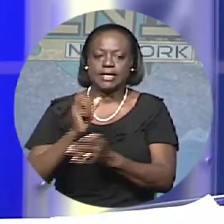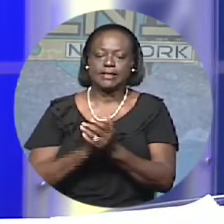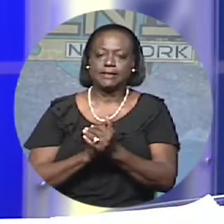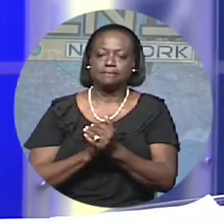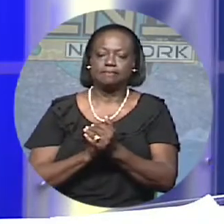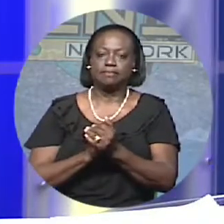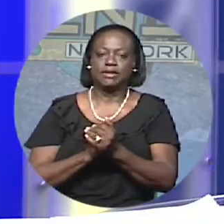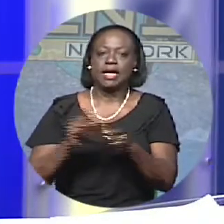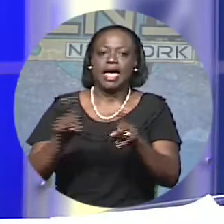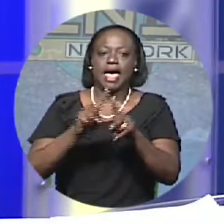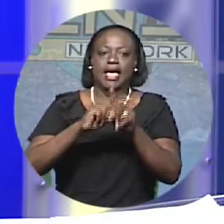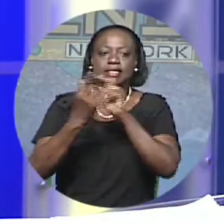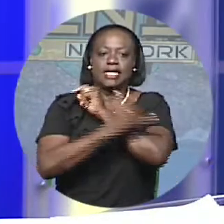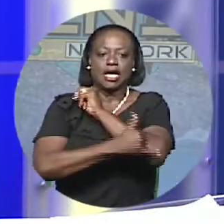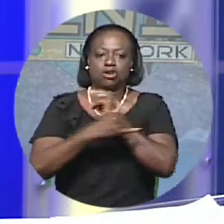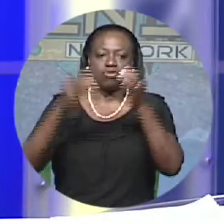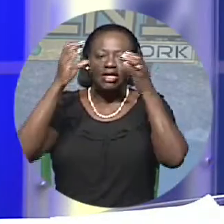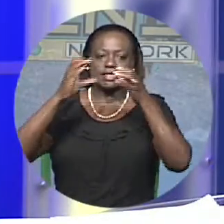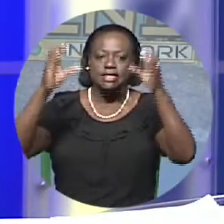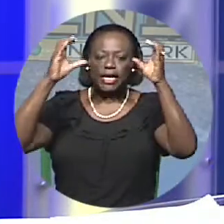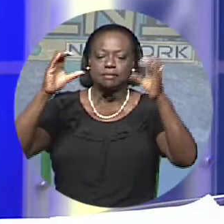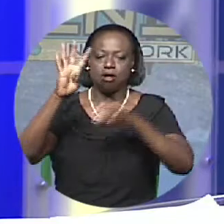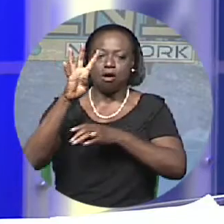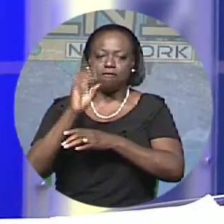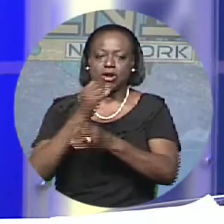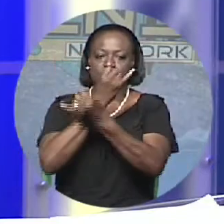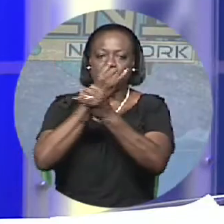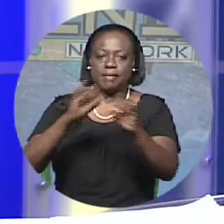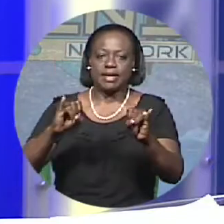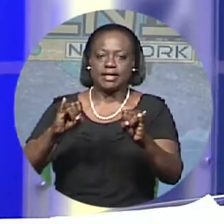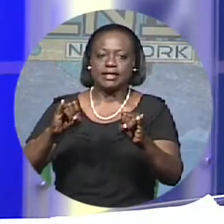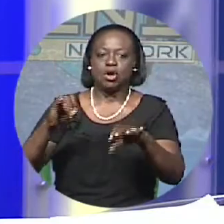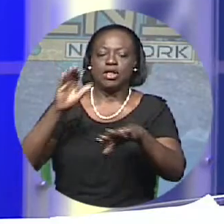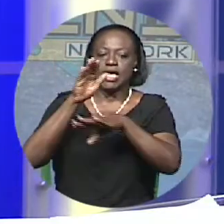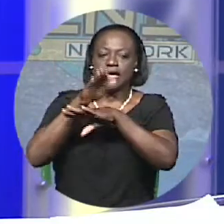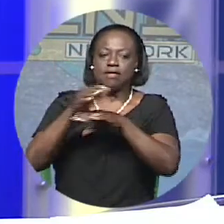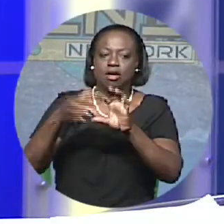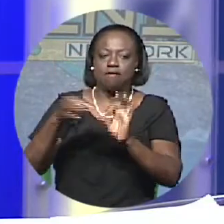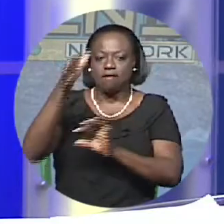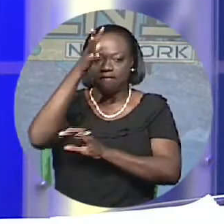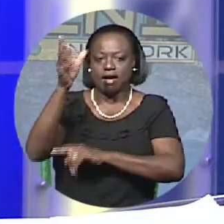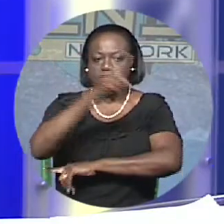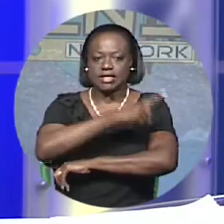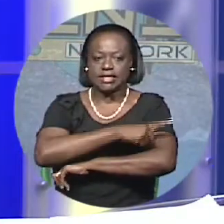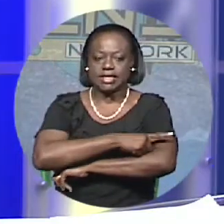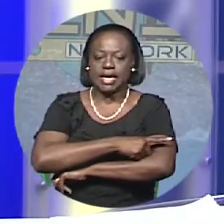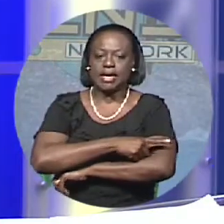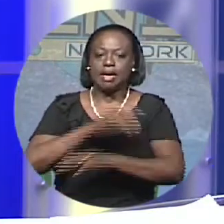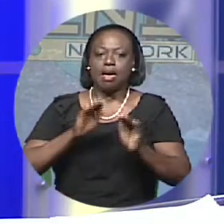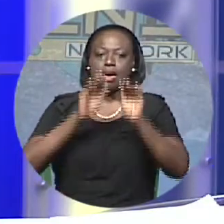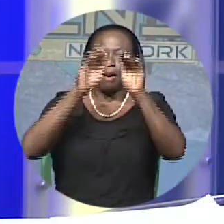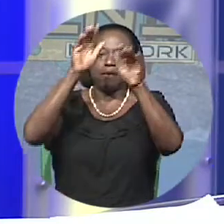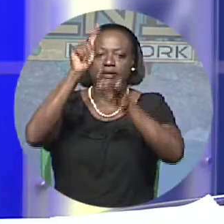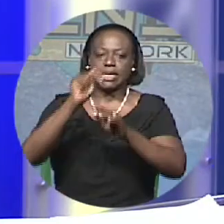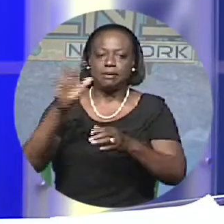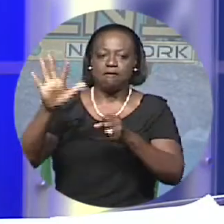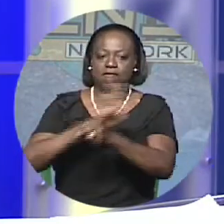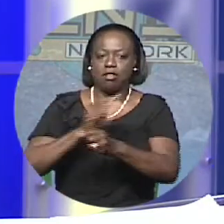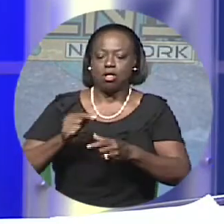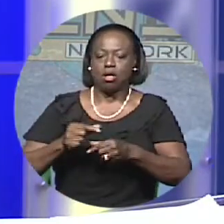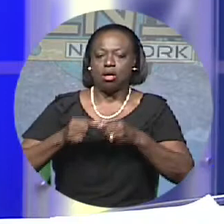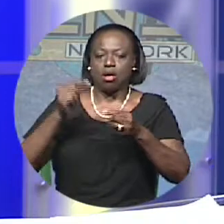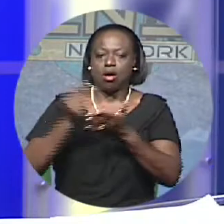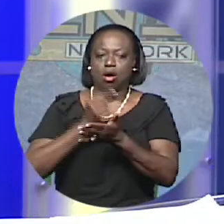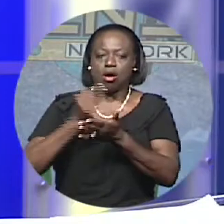Meantime, as the country celebrates its 40th independence and on the eve of Father's Day, members of the Mount Tabor Full Gospel Baptist Church honored